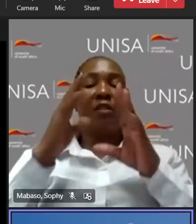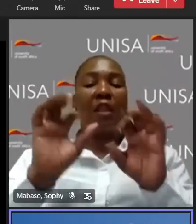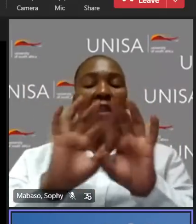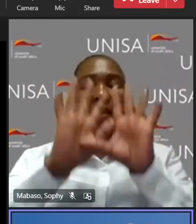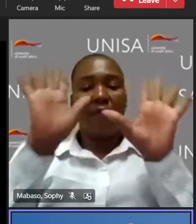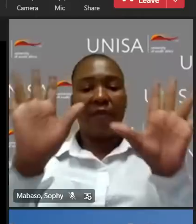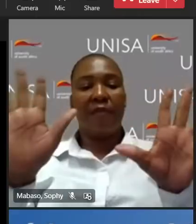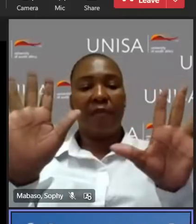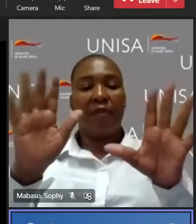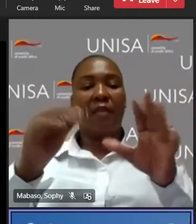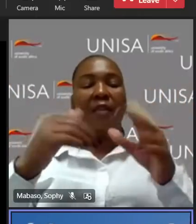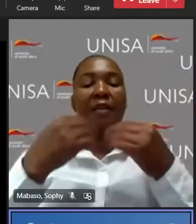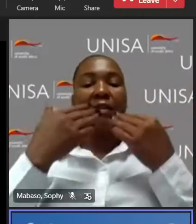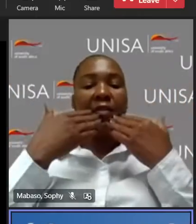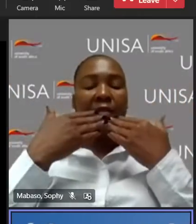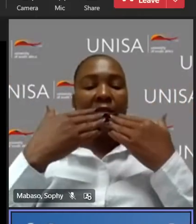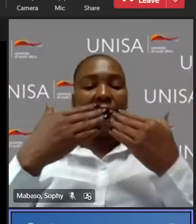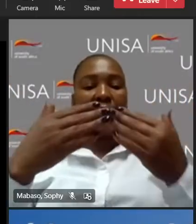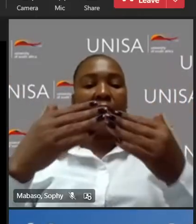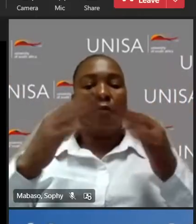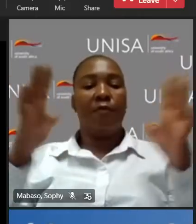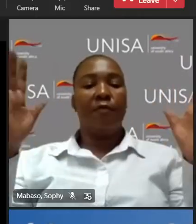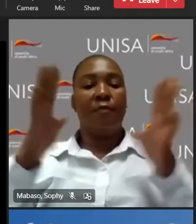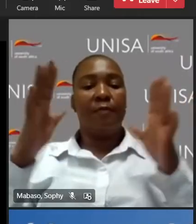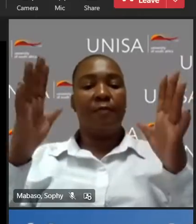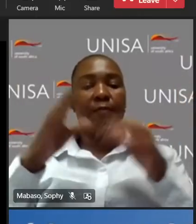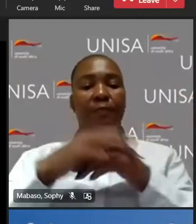So thank you very much.